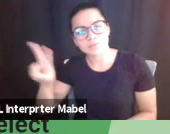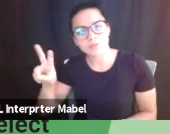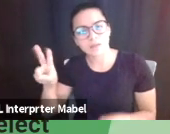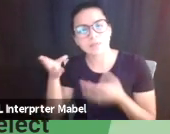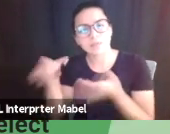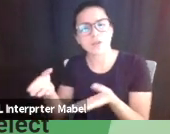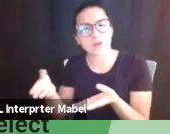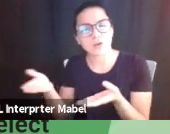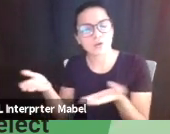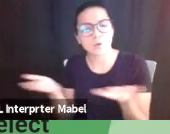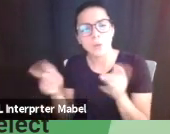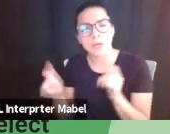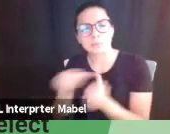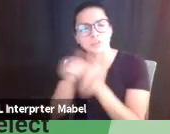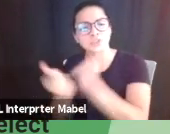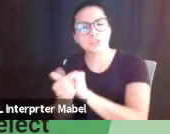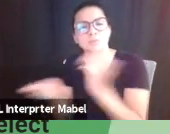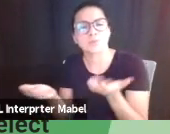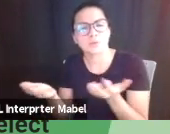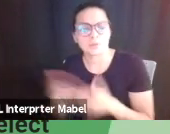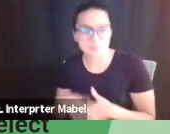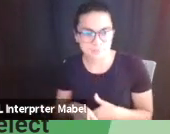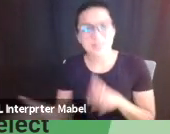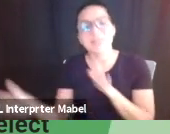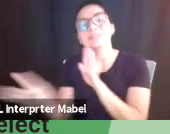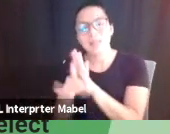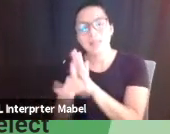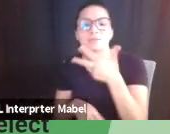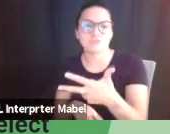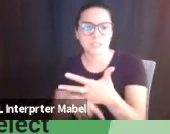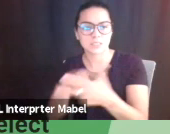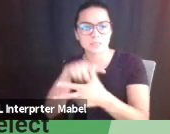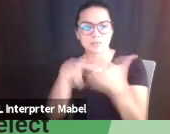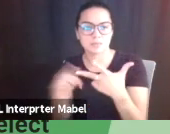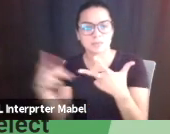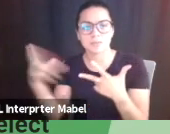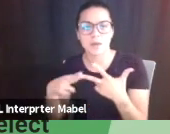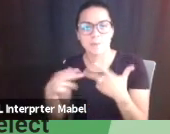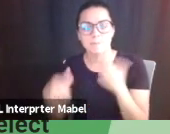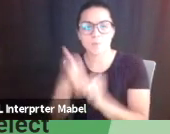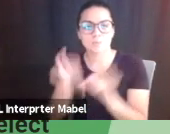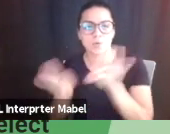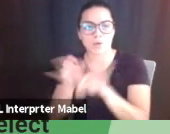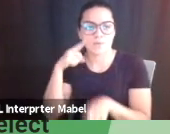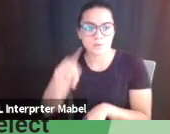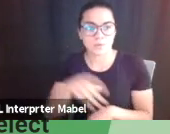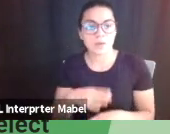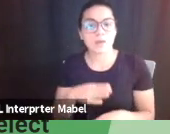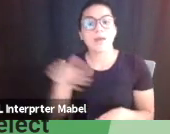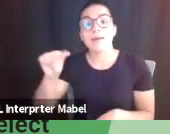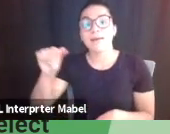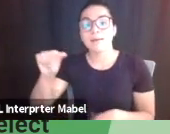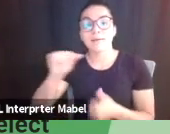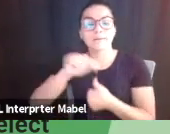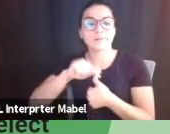Again, please select the top 3 changes that are most important to you. A, prevention of sexual